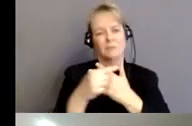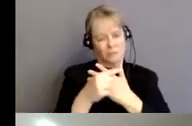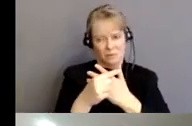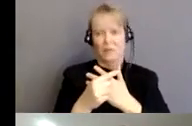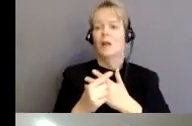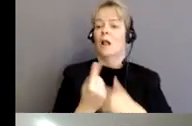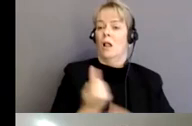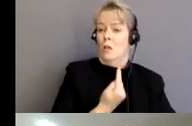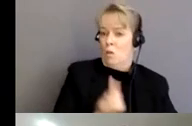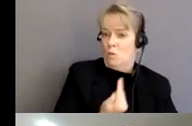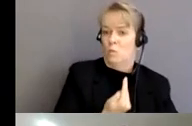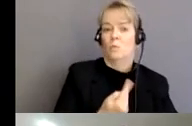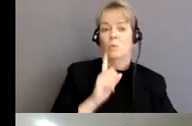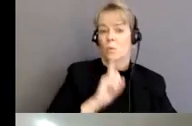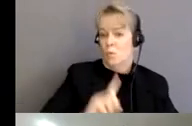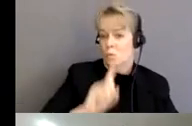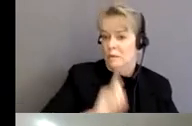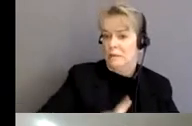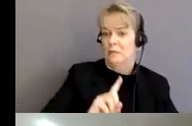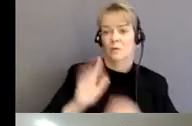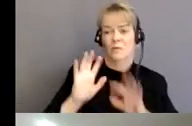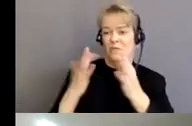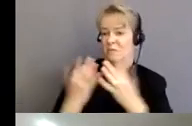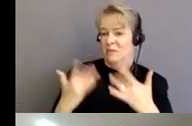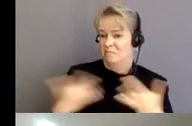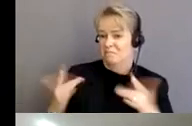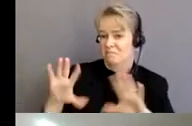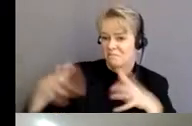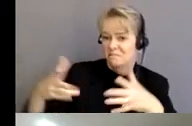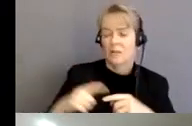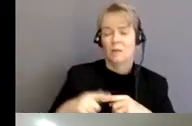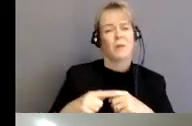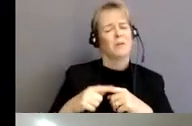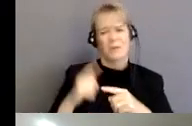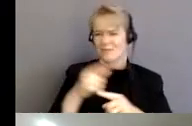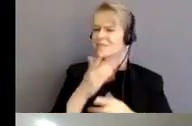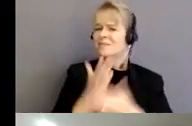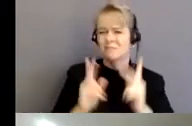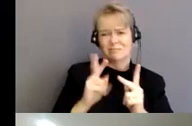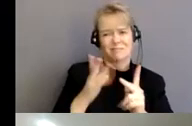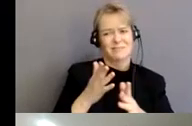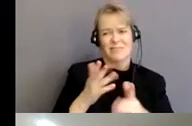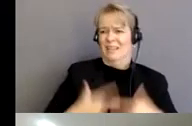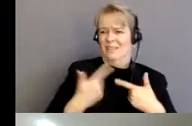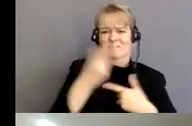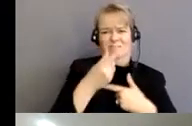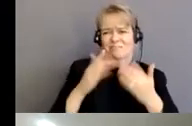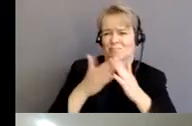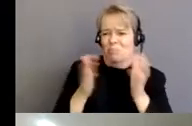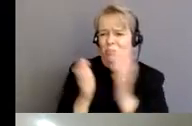COVID, but there are a lot of people prior to COVID, they do live in isolated areas, and their family